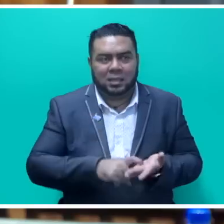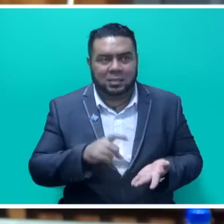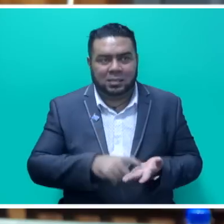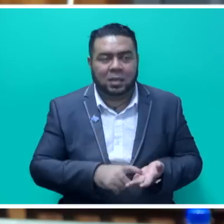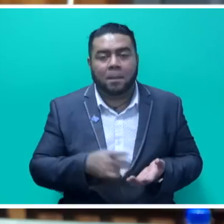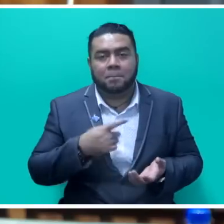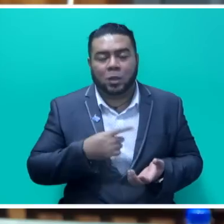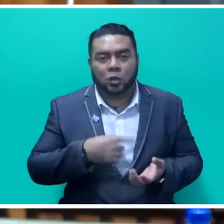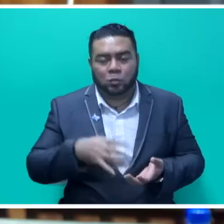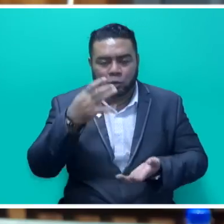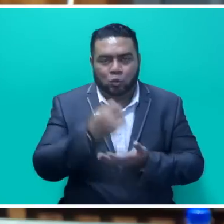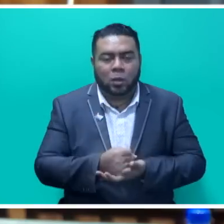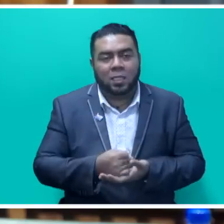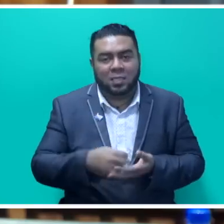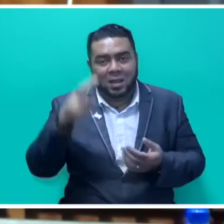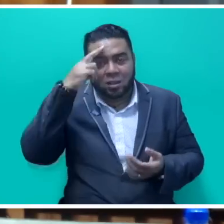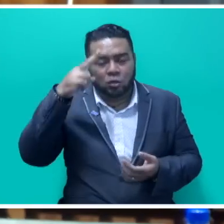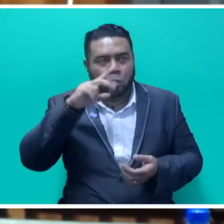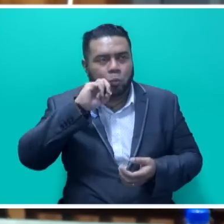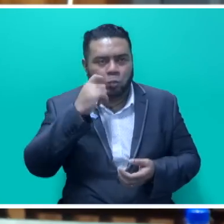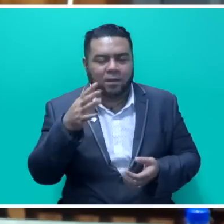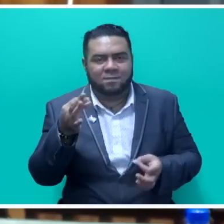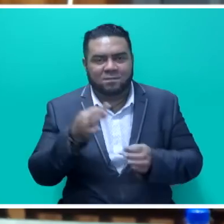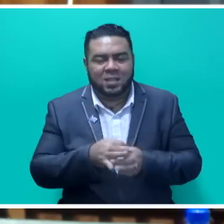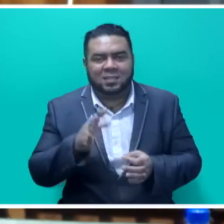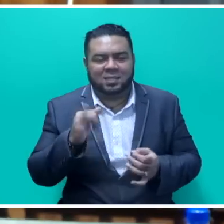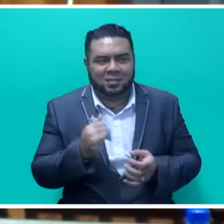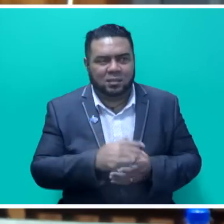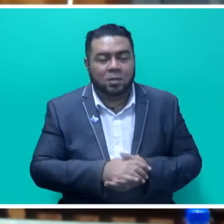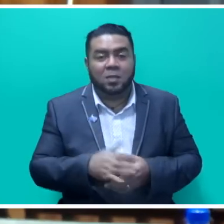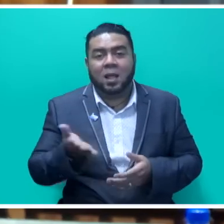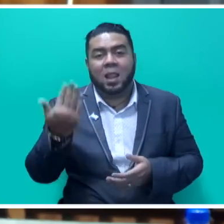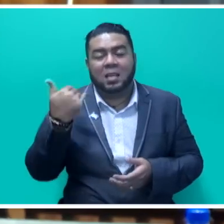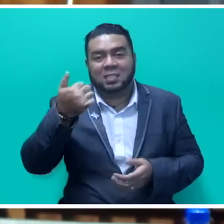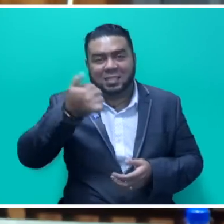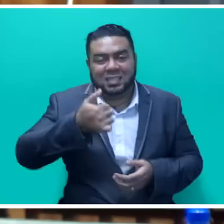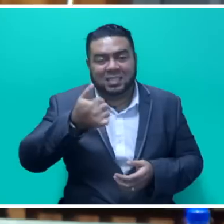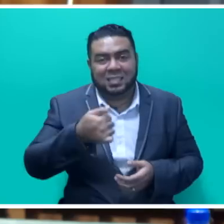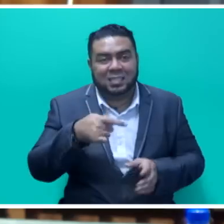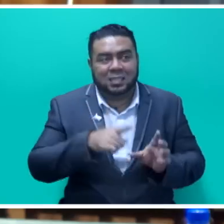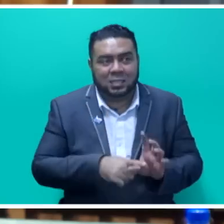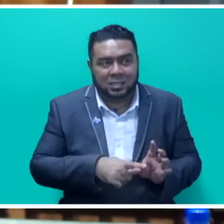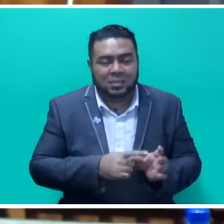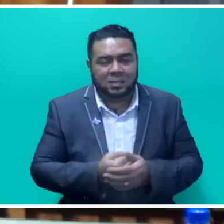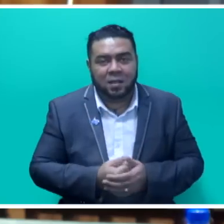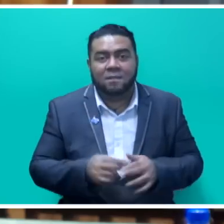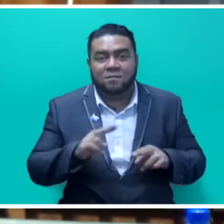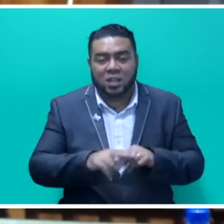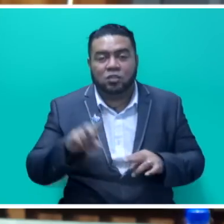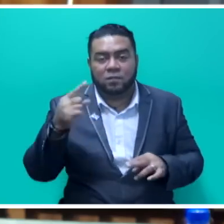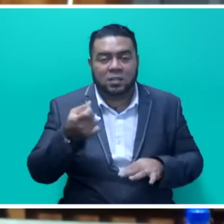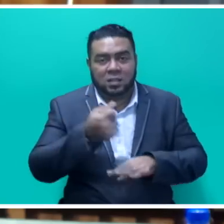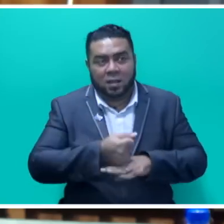we assured the nation that we will fix it. During the last 16 years, the regime and the Fiji first